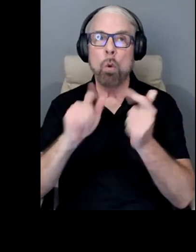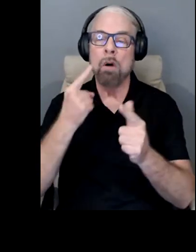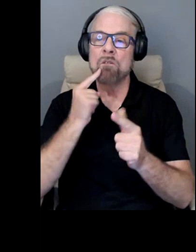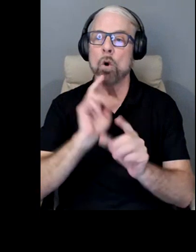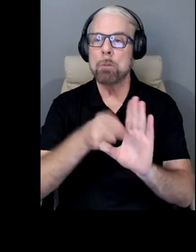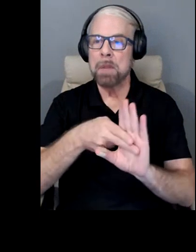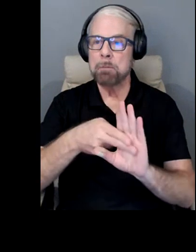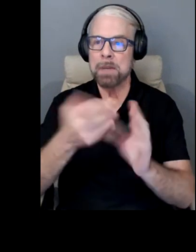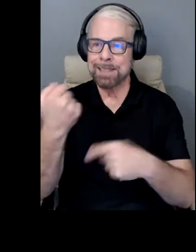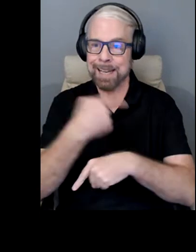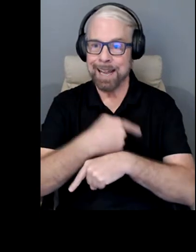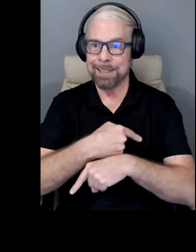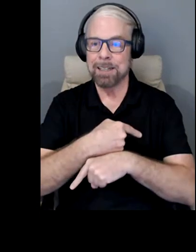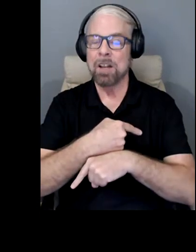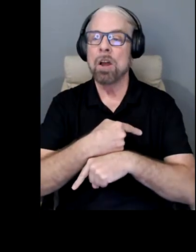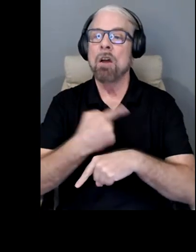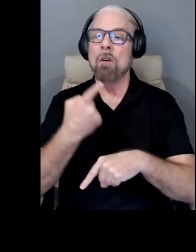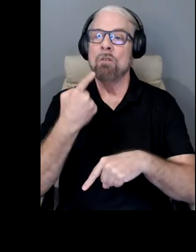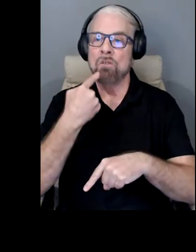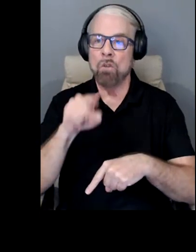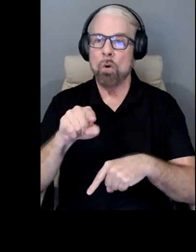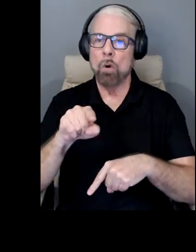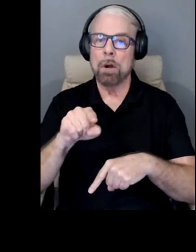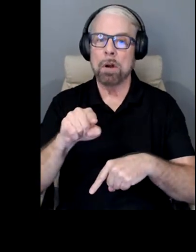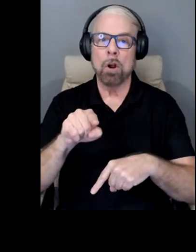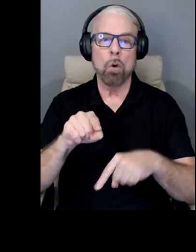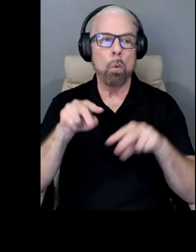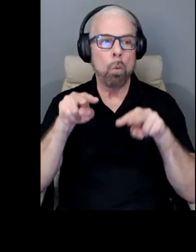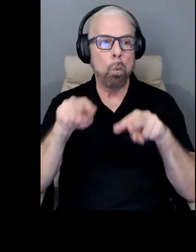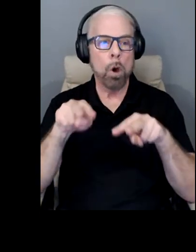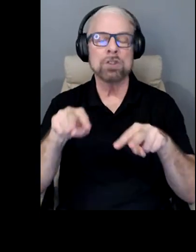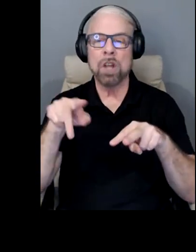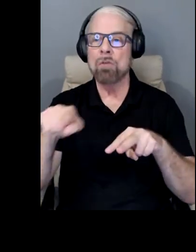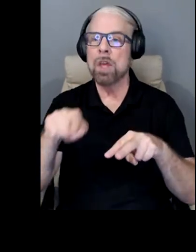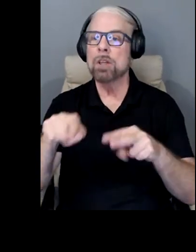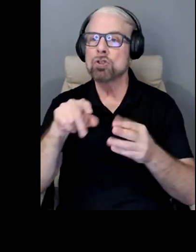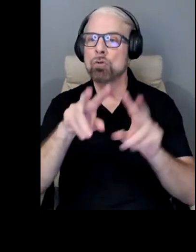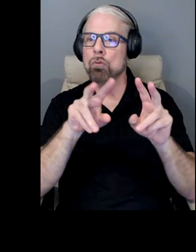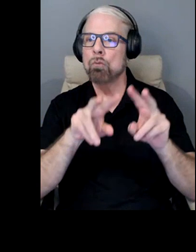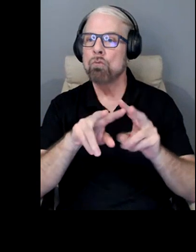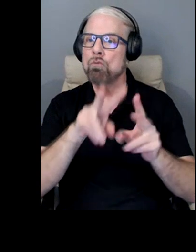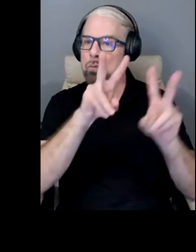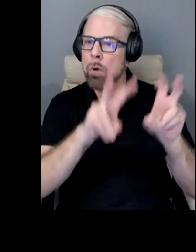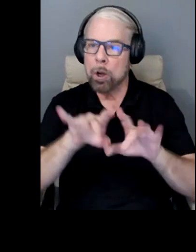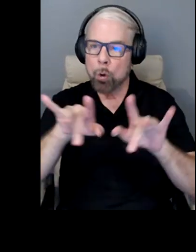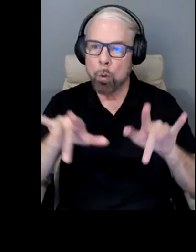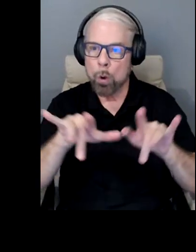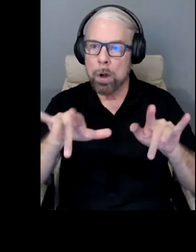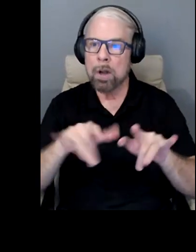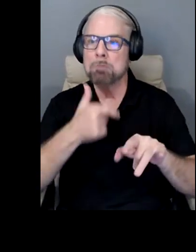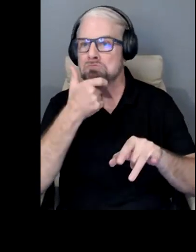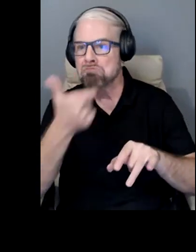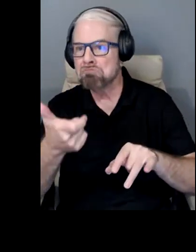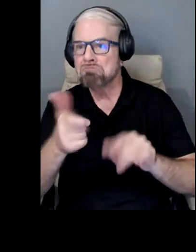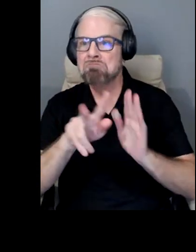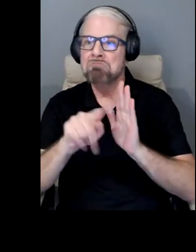participation today, for watching this recording if you're doing so at home or at the office, and then